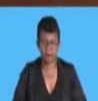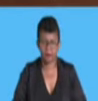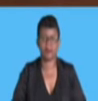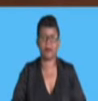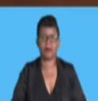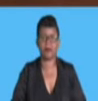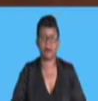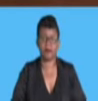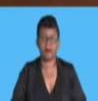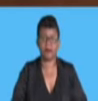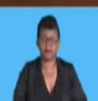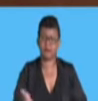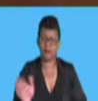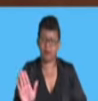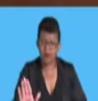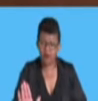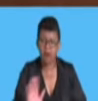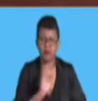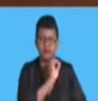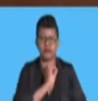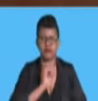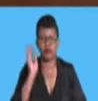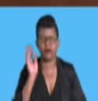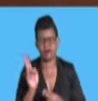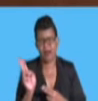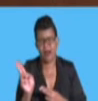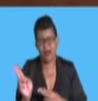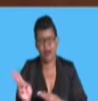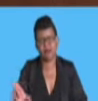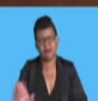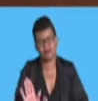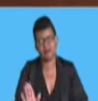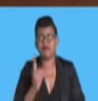soul rest in peace, and may the peace of God